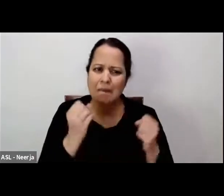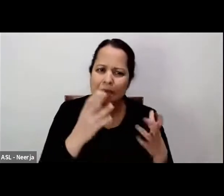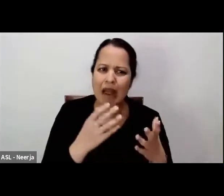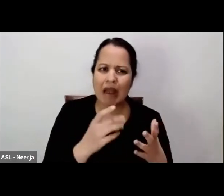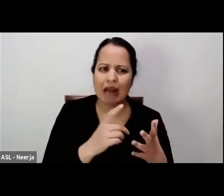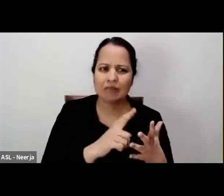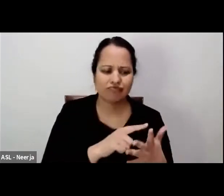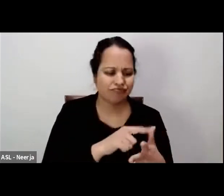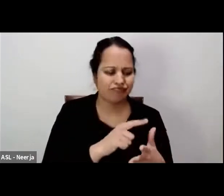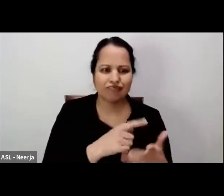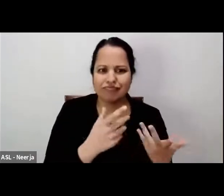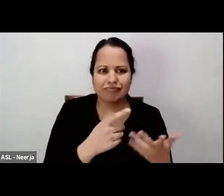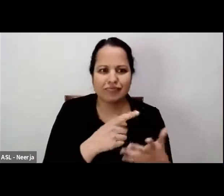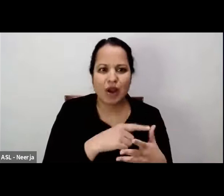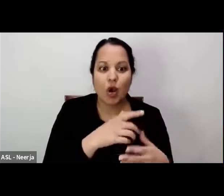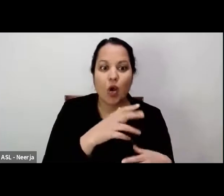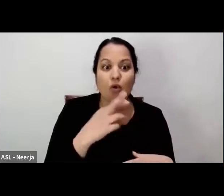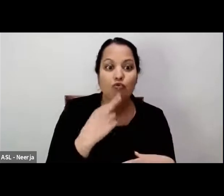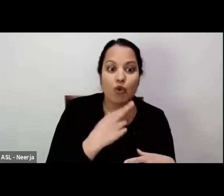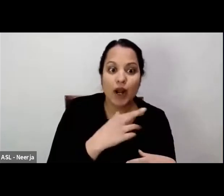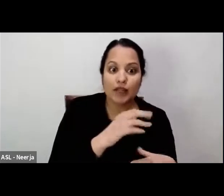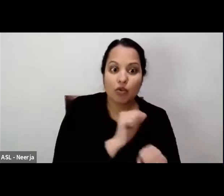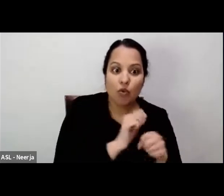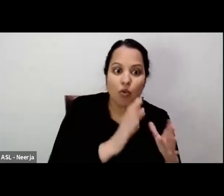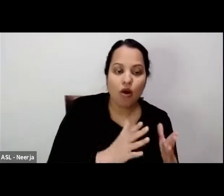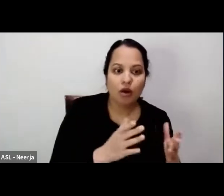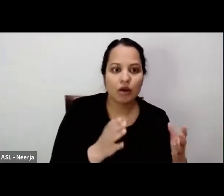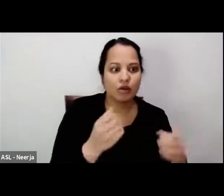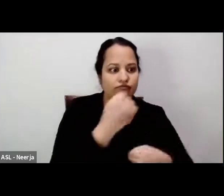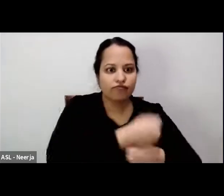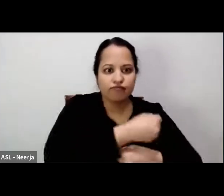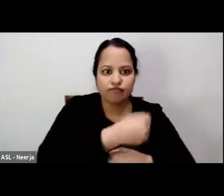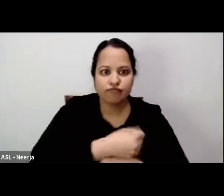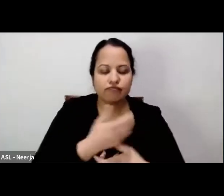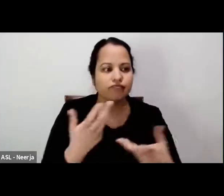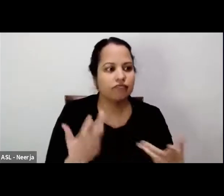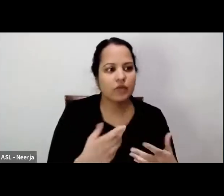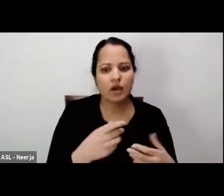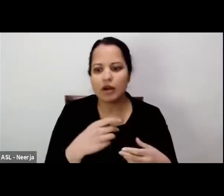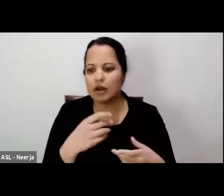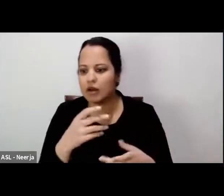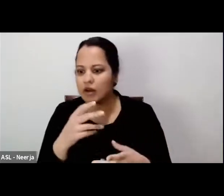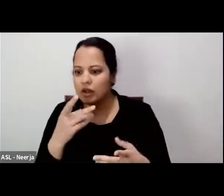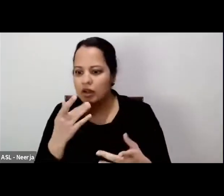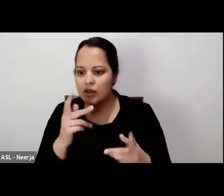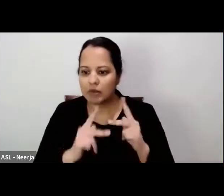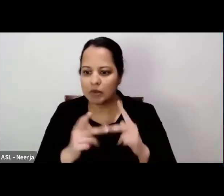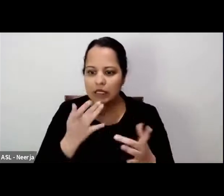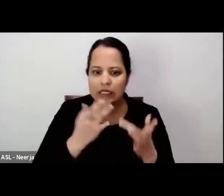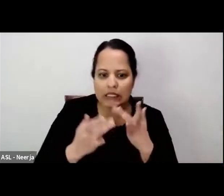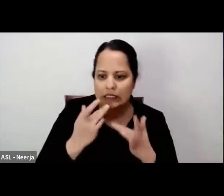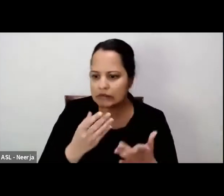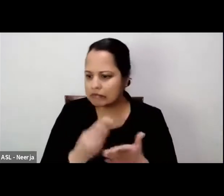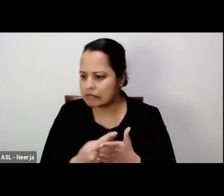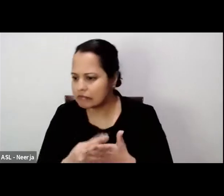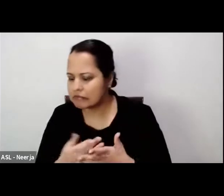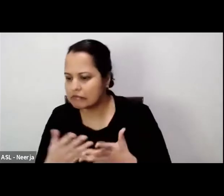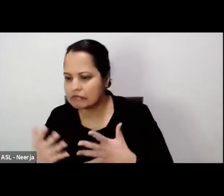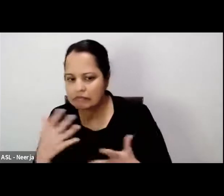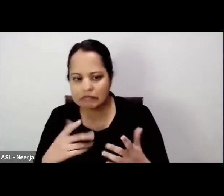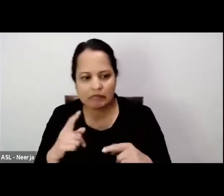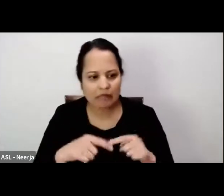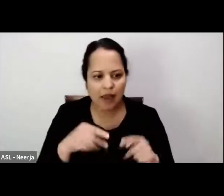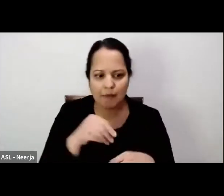workers affected by the closures, those earning a minimum wage not being able to make ends meet, women being forced